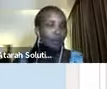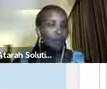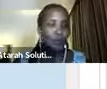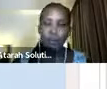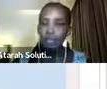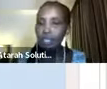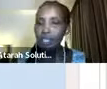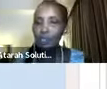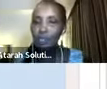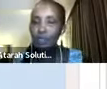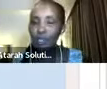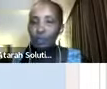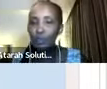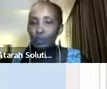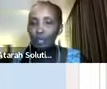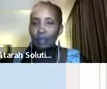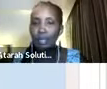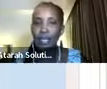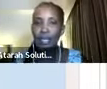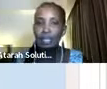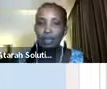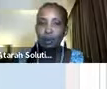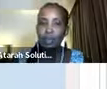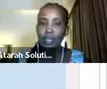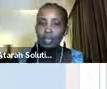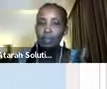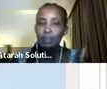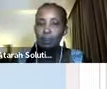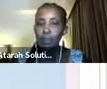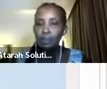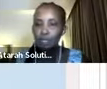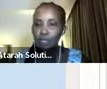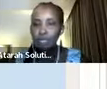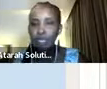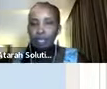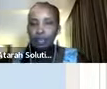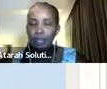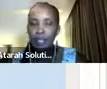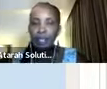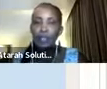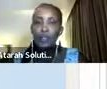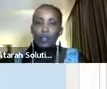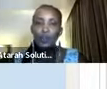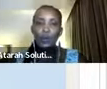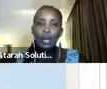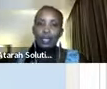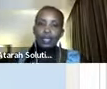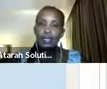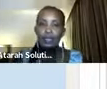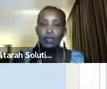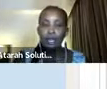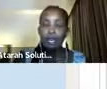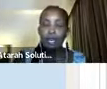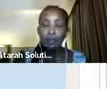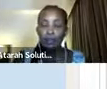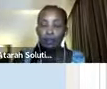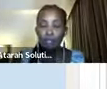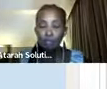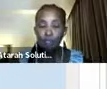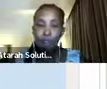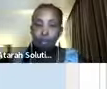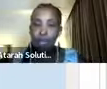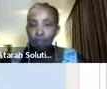Saba. We will be taking your students through a career guidance on making the proper choices in their career. So, right, this is on,